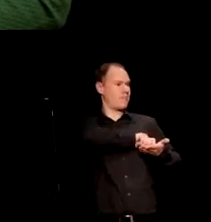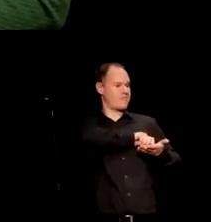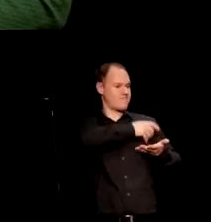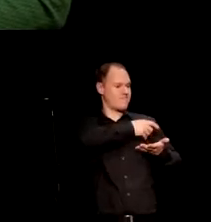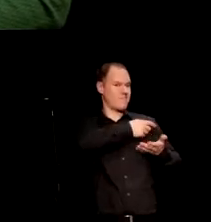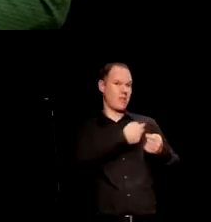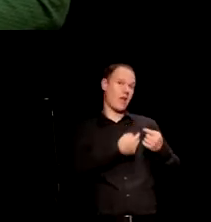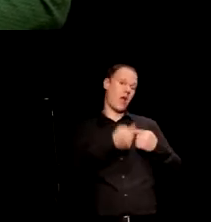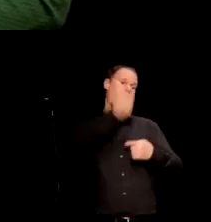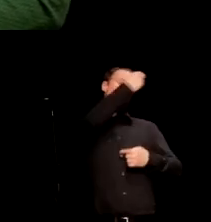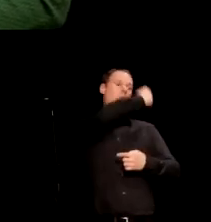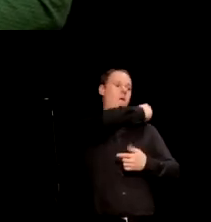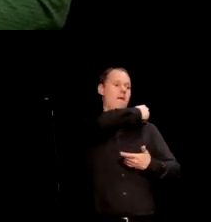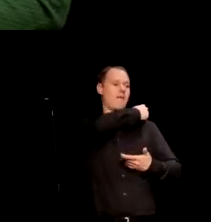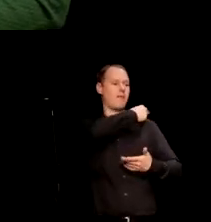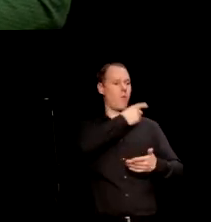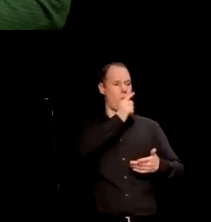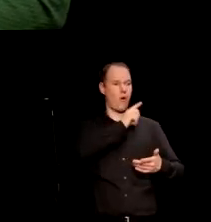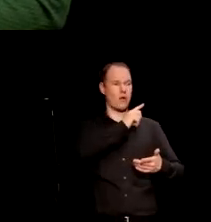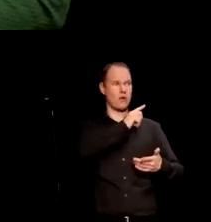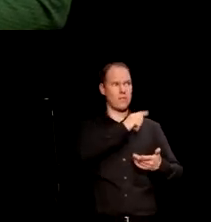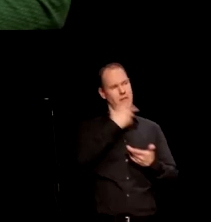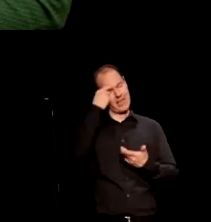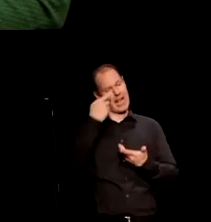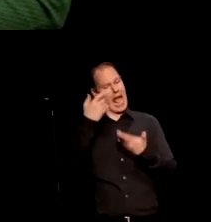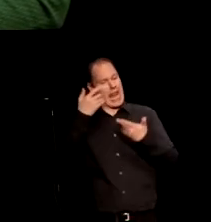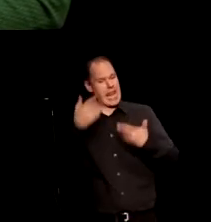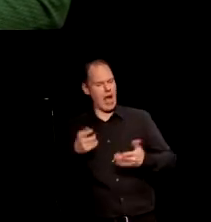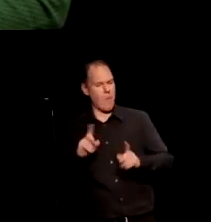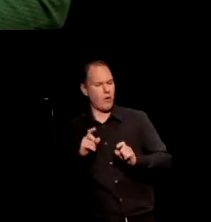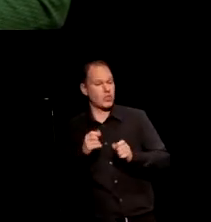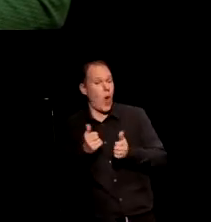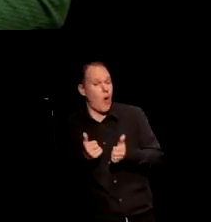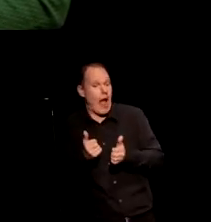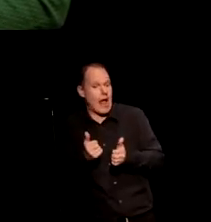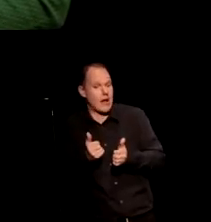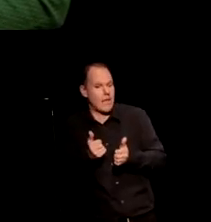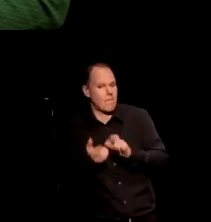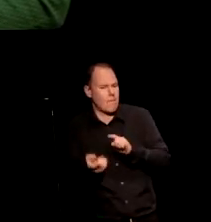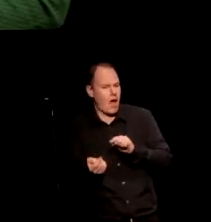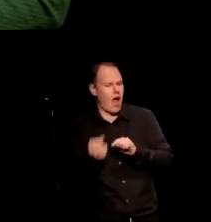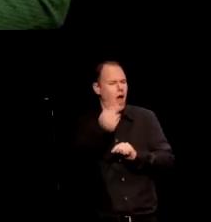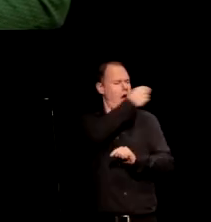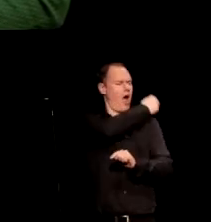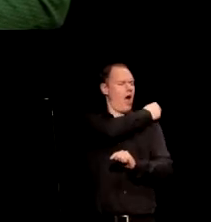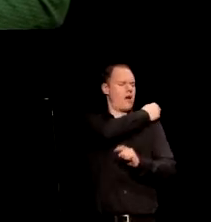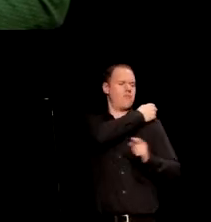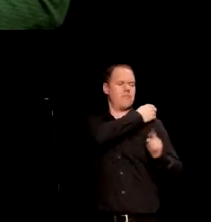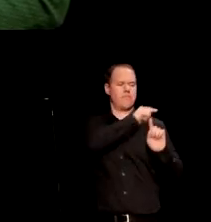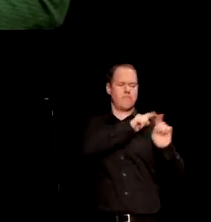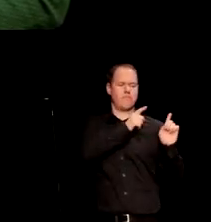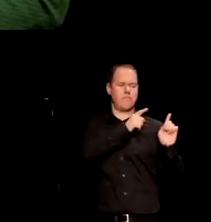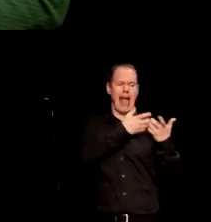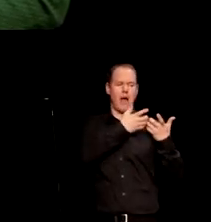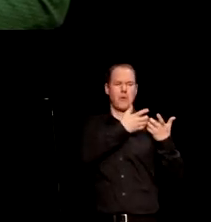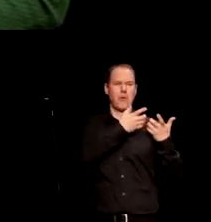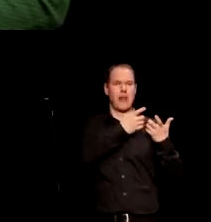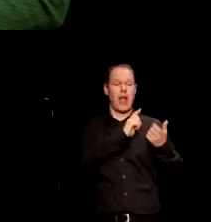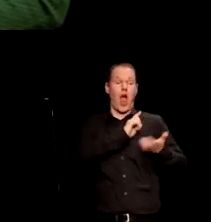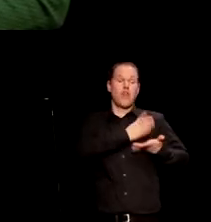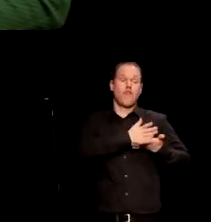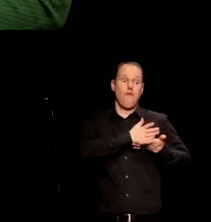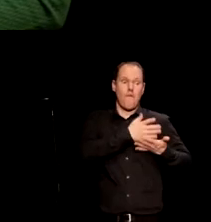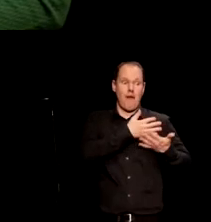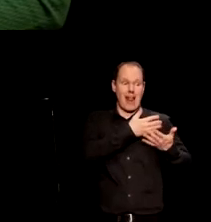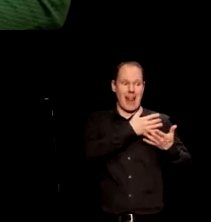out of the time frame of what is seen to be okay now, or acceptable now, and how can you still stay true to the text but also give female